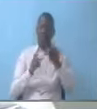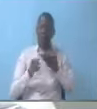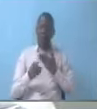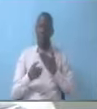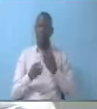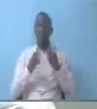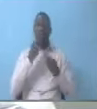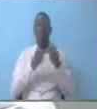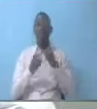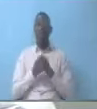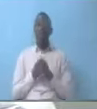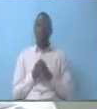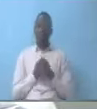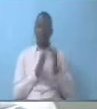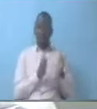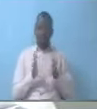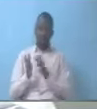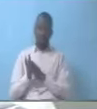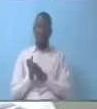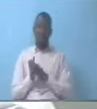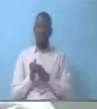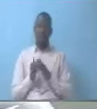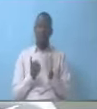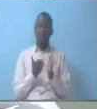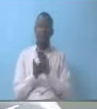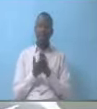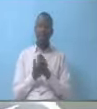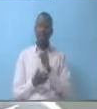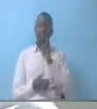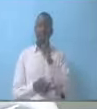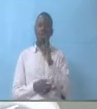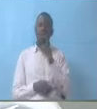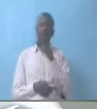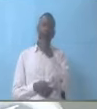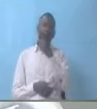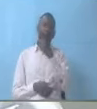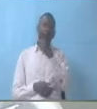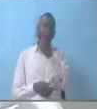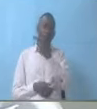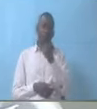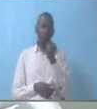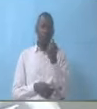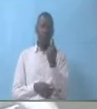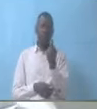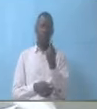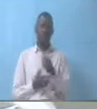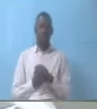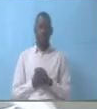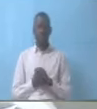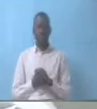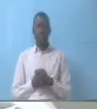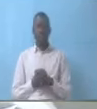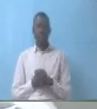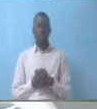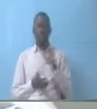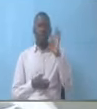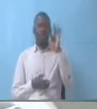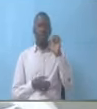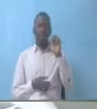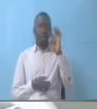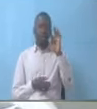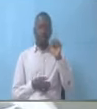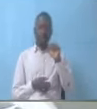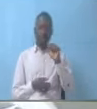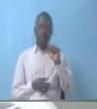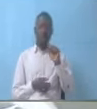171 buñ démé ci foyé témèr ak ñaar fuk ak ben juroom ñaar fuk ak ben Fafa Mbai's tenure of office as attorney general and